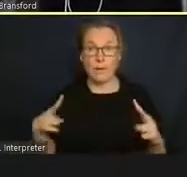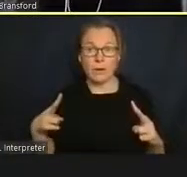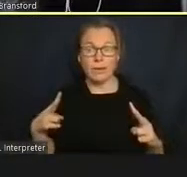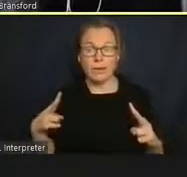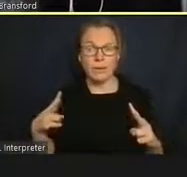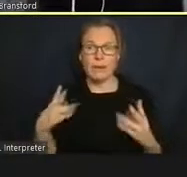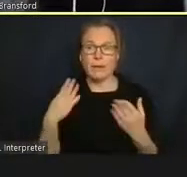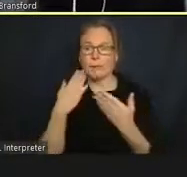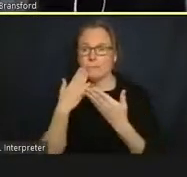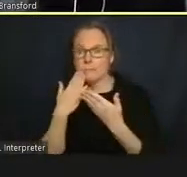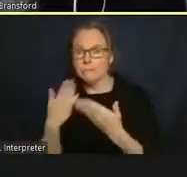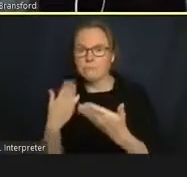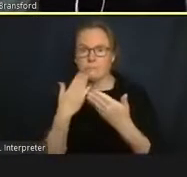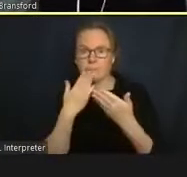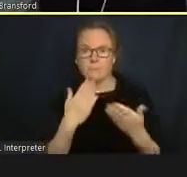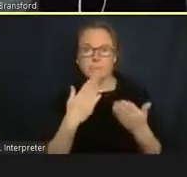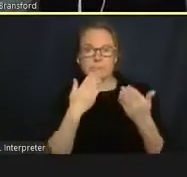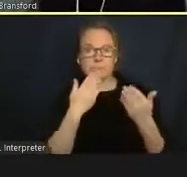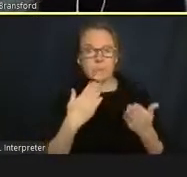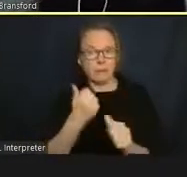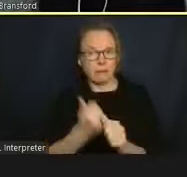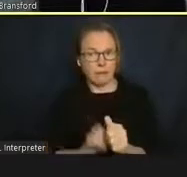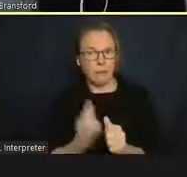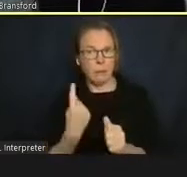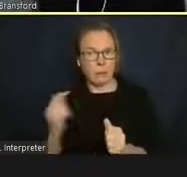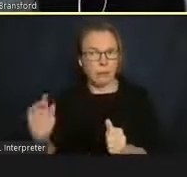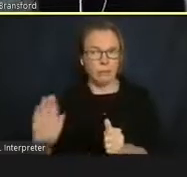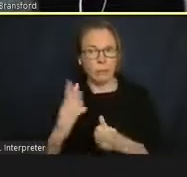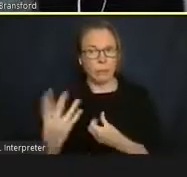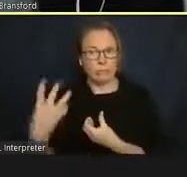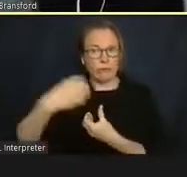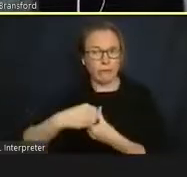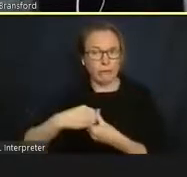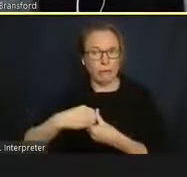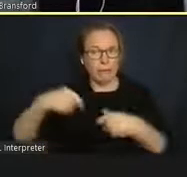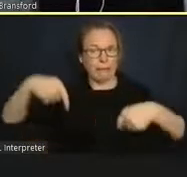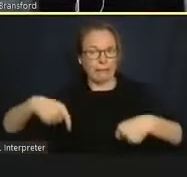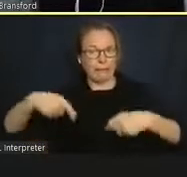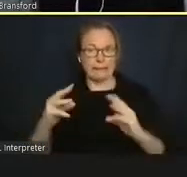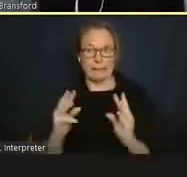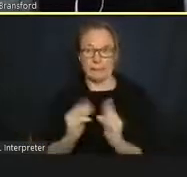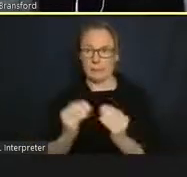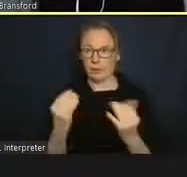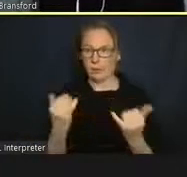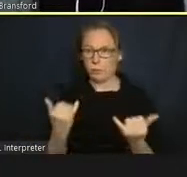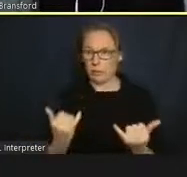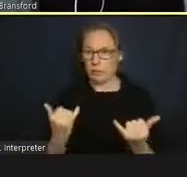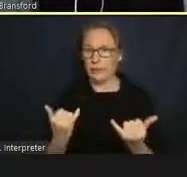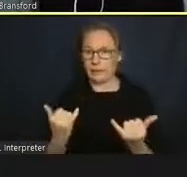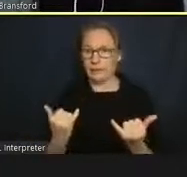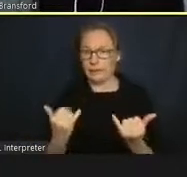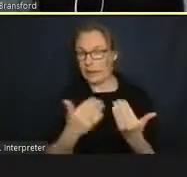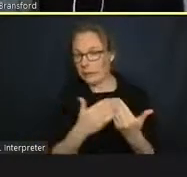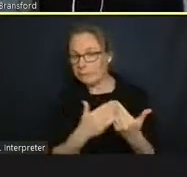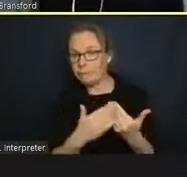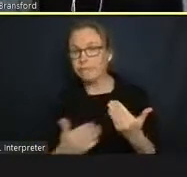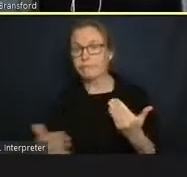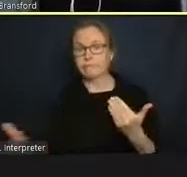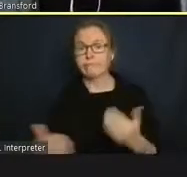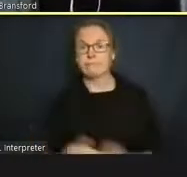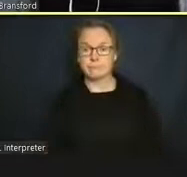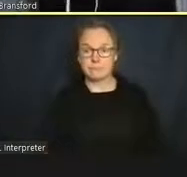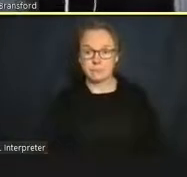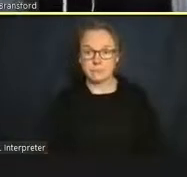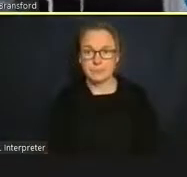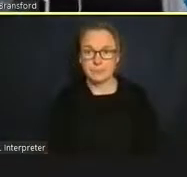grateful for everyone's participation in this town hall meeting as we get moving now through the rest of the process.